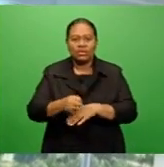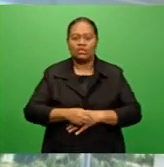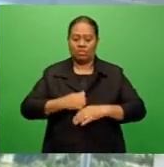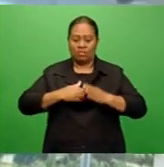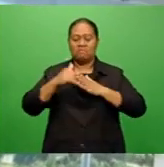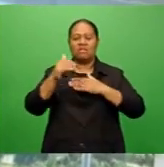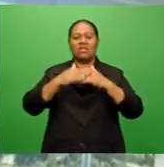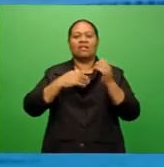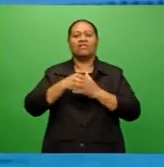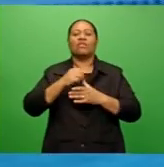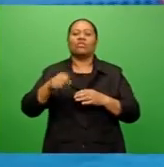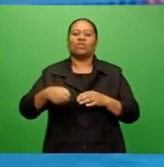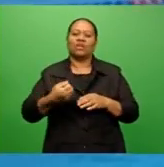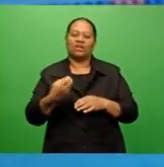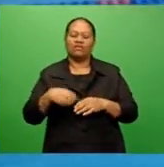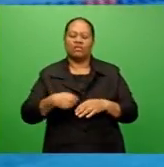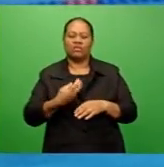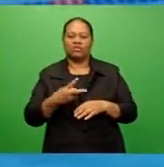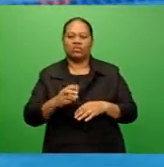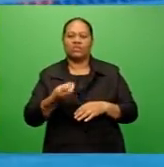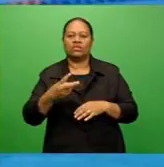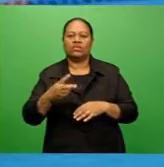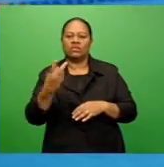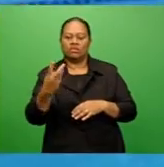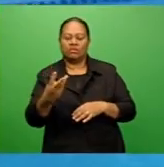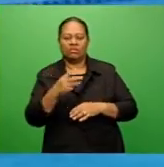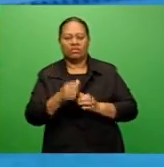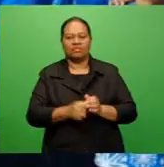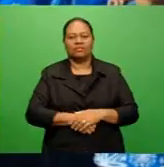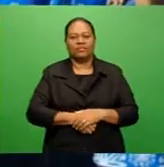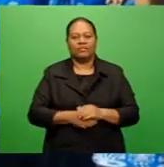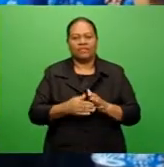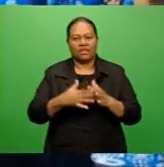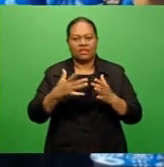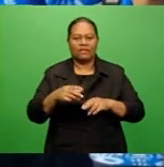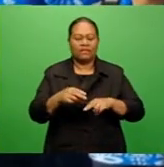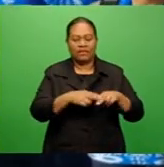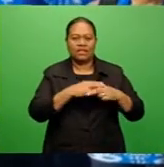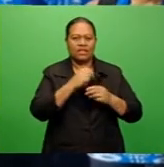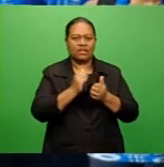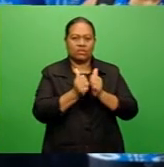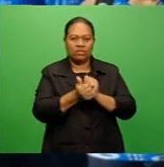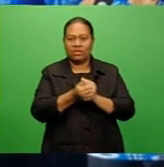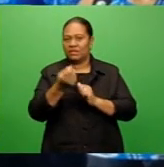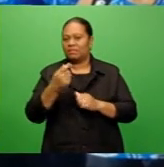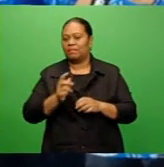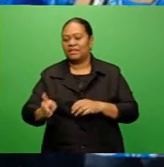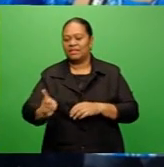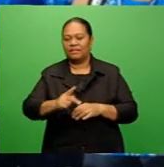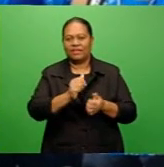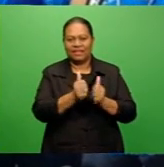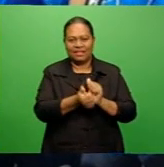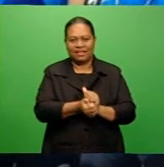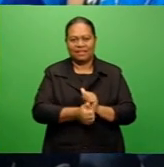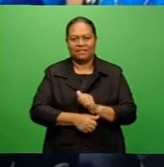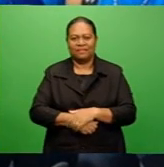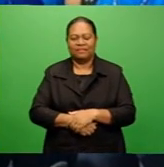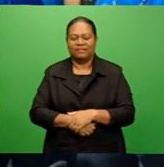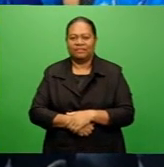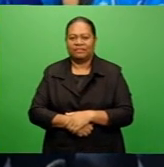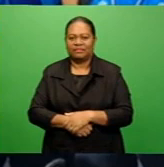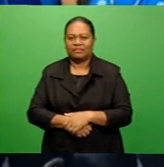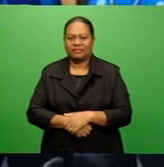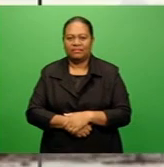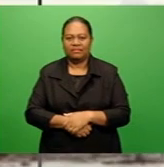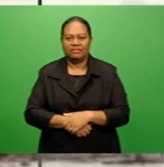for 2023. Swimming was the most successful Team Fiji sport at last year's Pacific Games. Aquila Dhama,